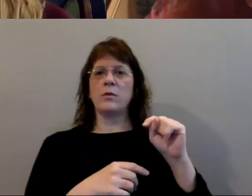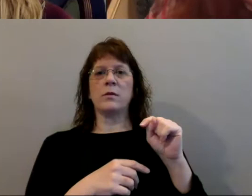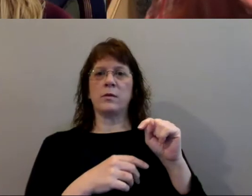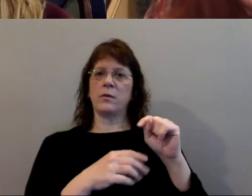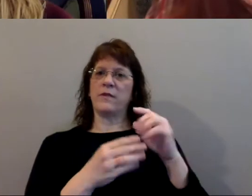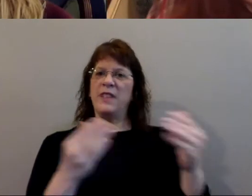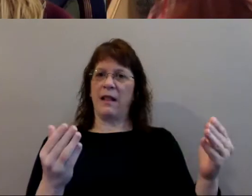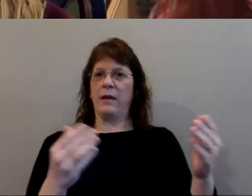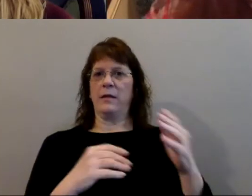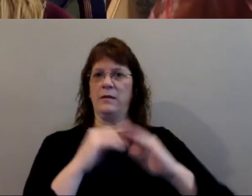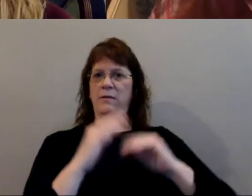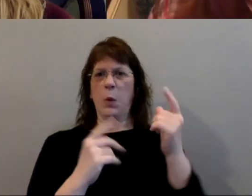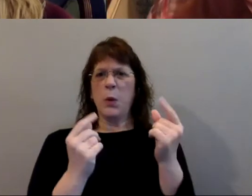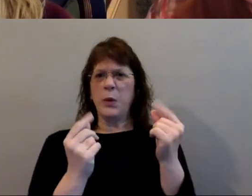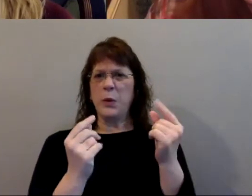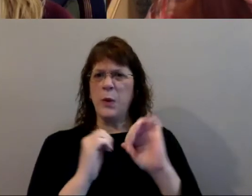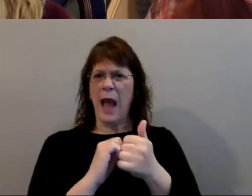compost facilities, and what do we do about that?